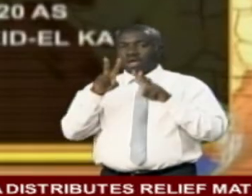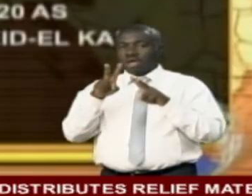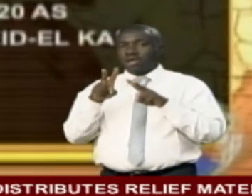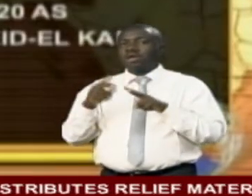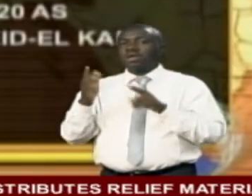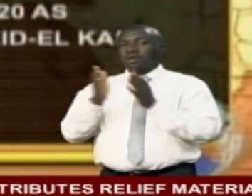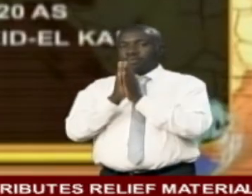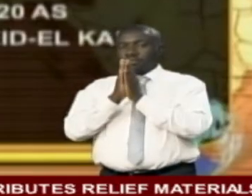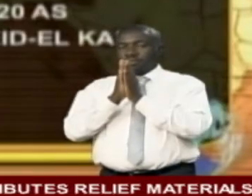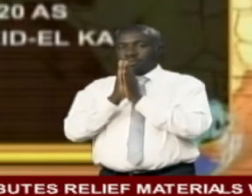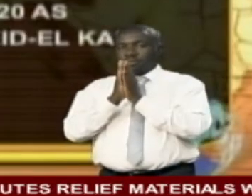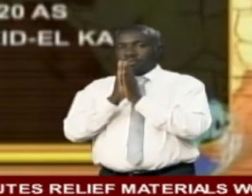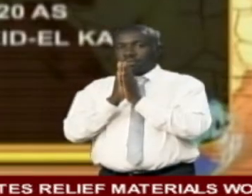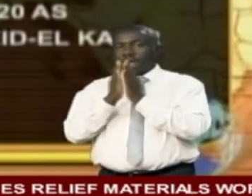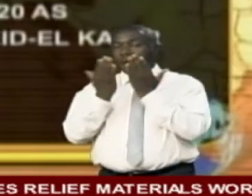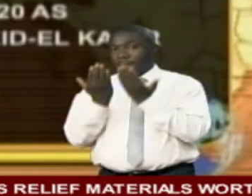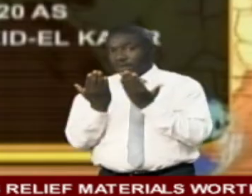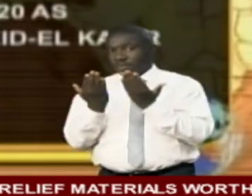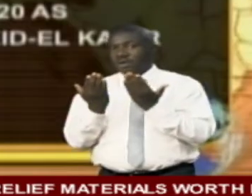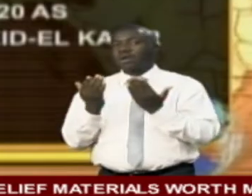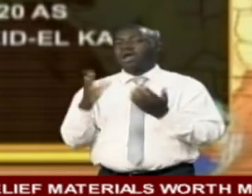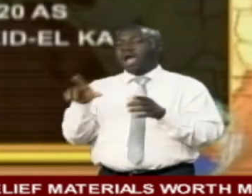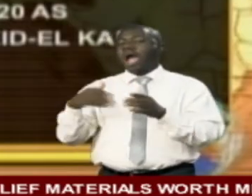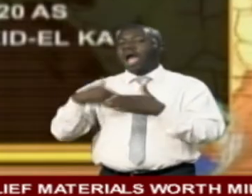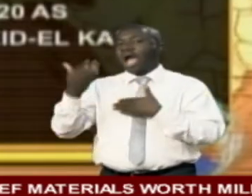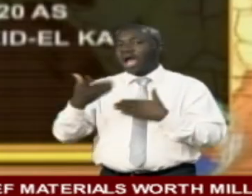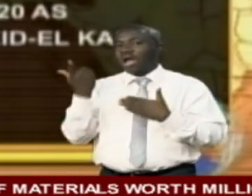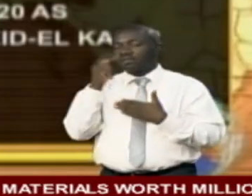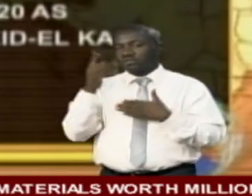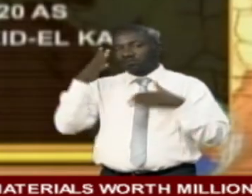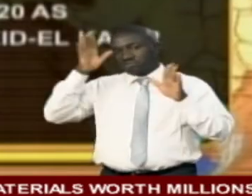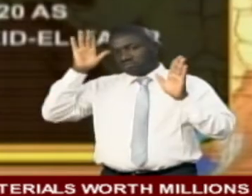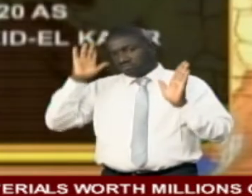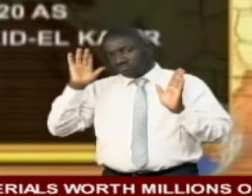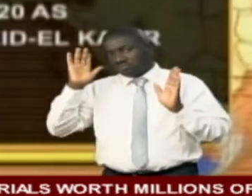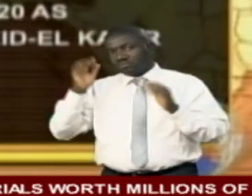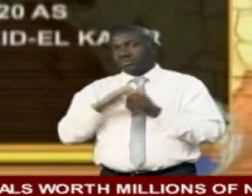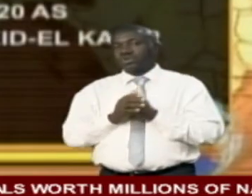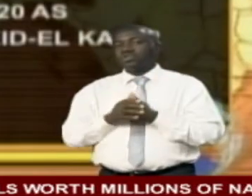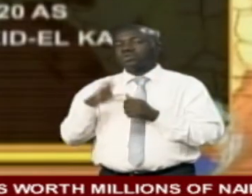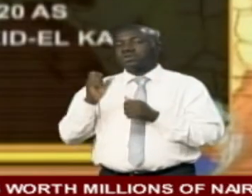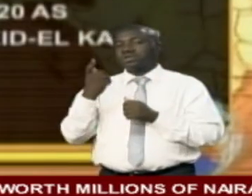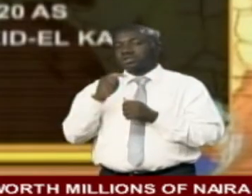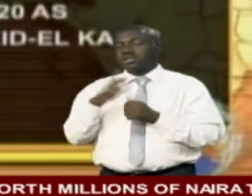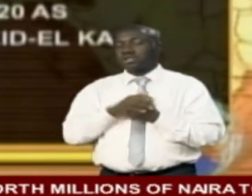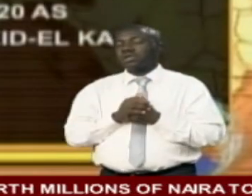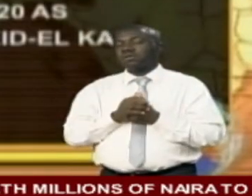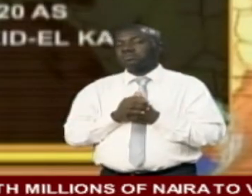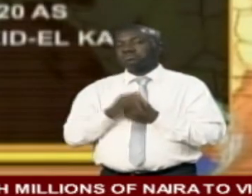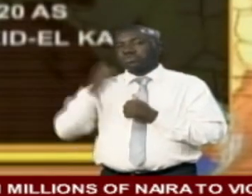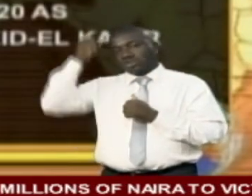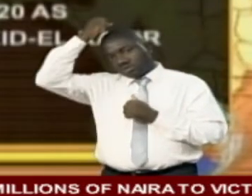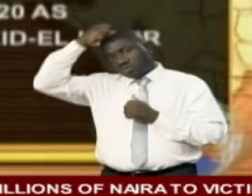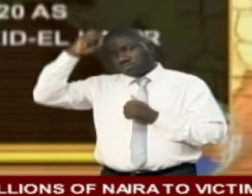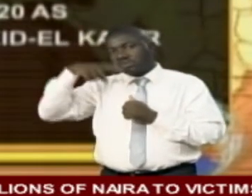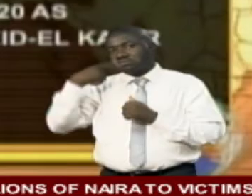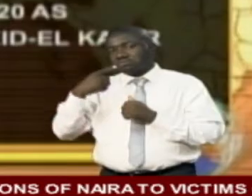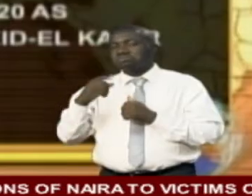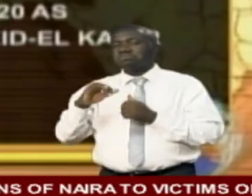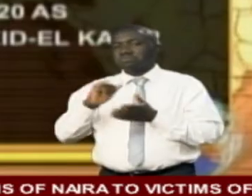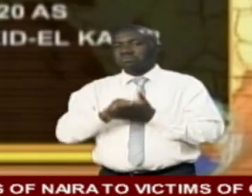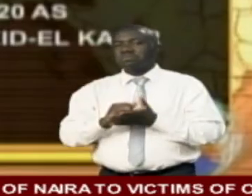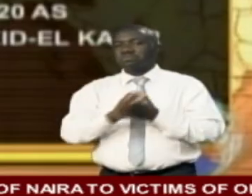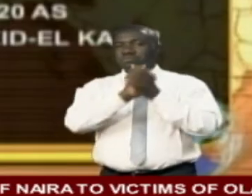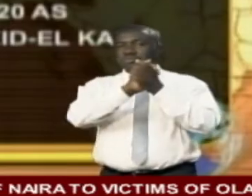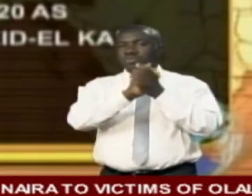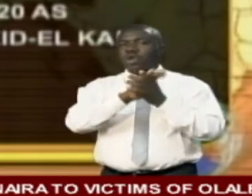Jumat mosques and not Eid grounds to further curb the spread of COVID-19. Sultan Saad Abubakar felicitates with the Muslim Ummah,